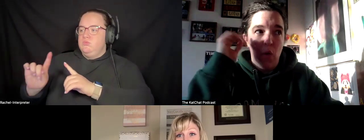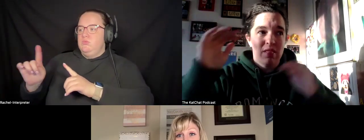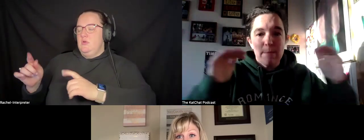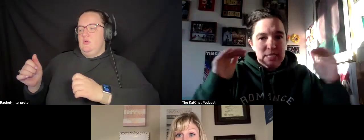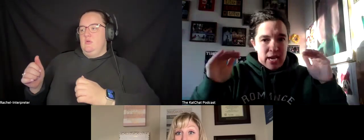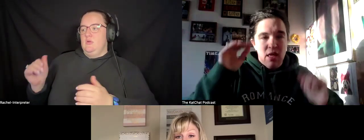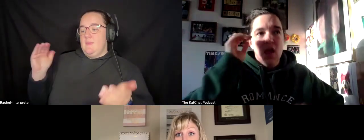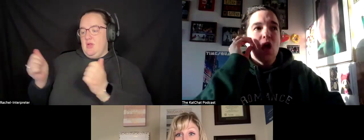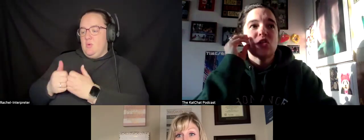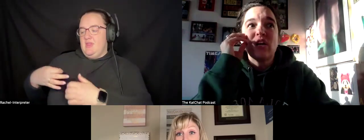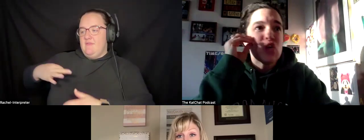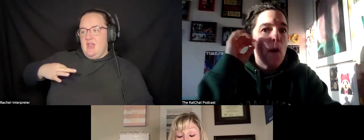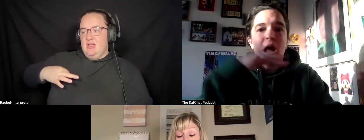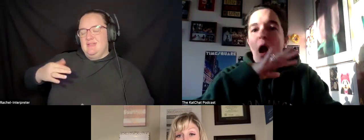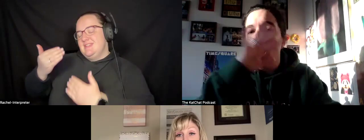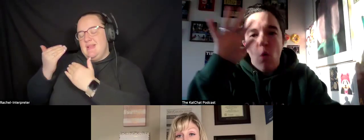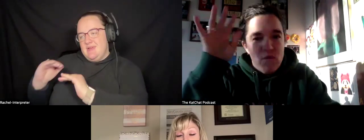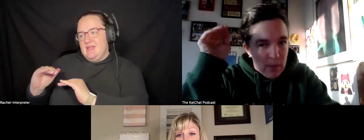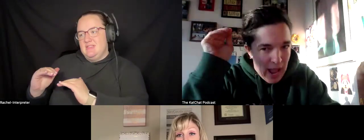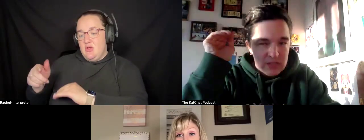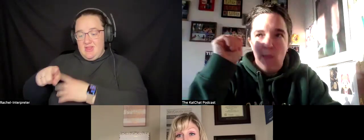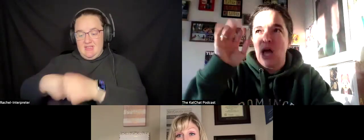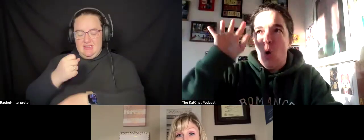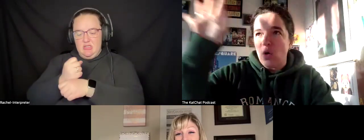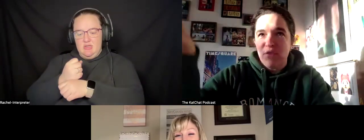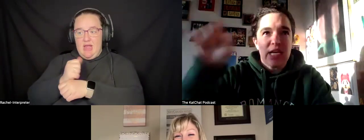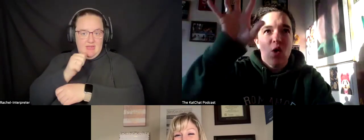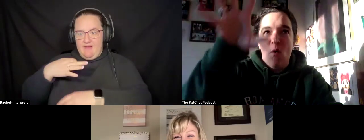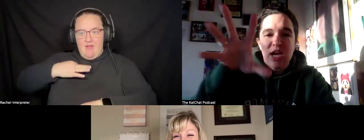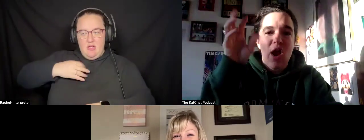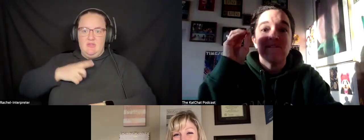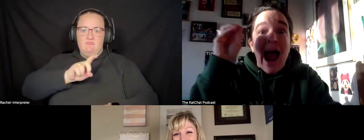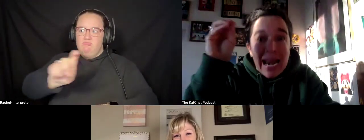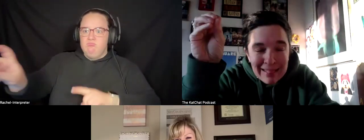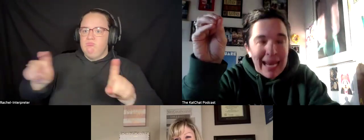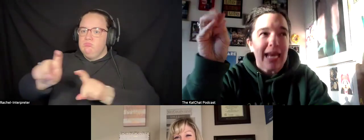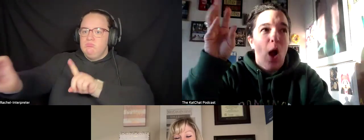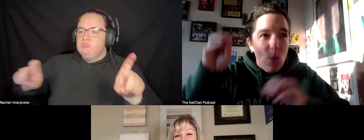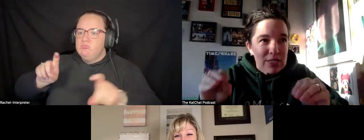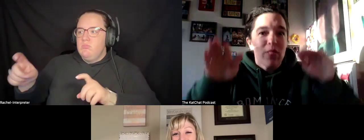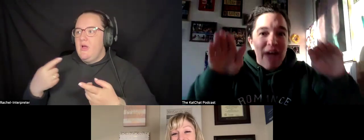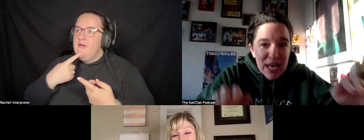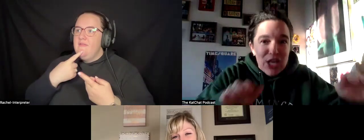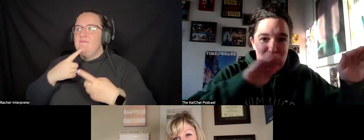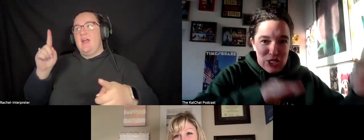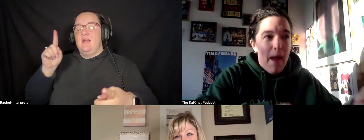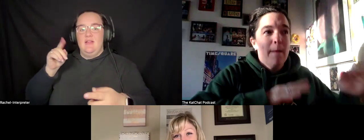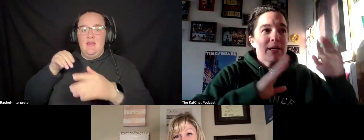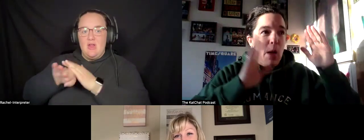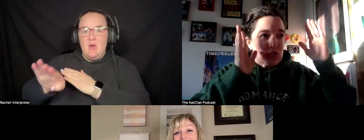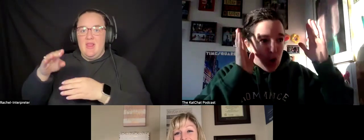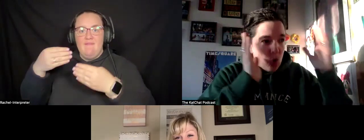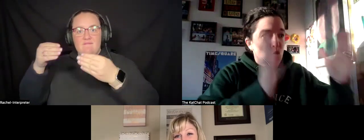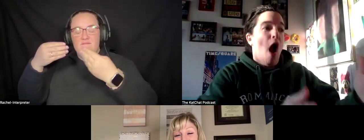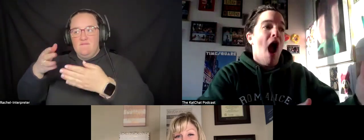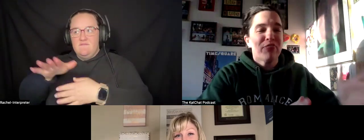volunteers limited. So this year I was like all over the place. I was like going over here, finally going to the vendors because